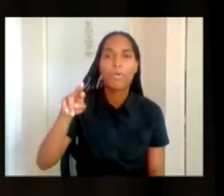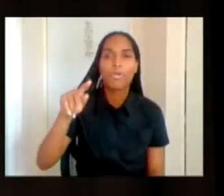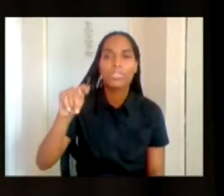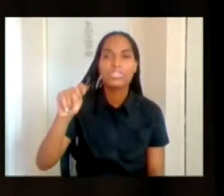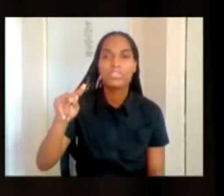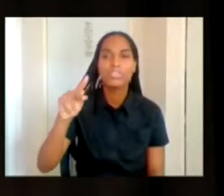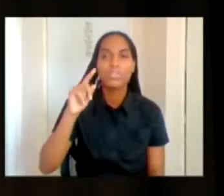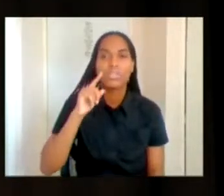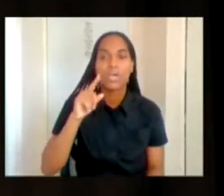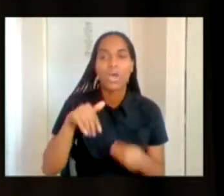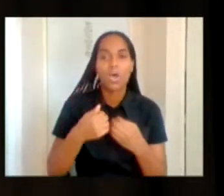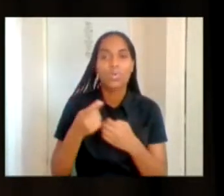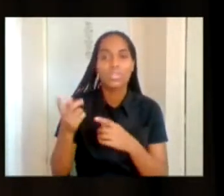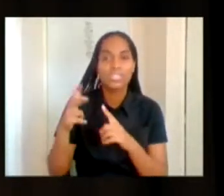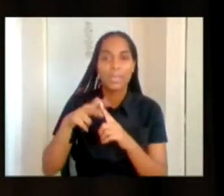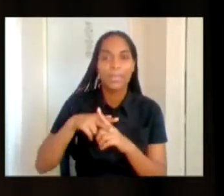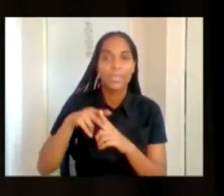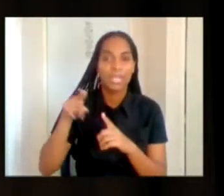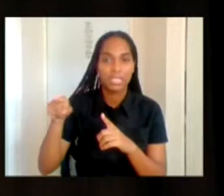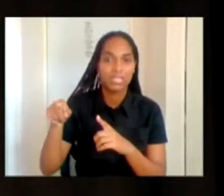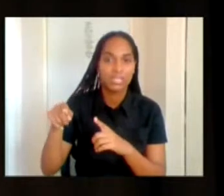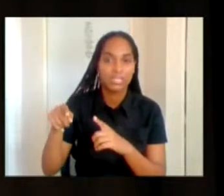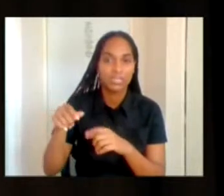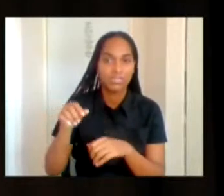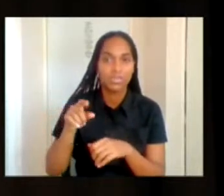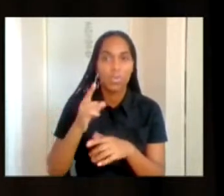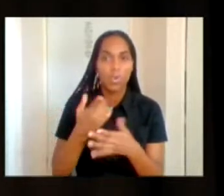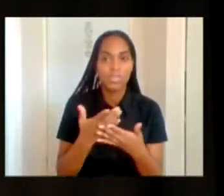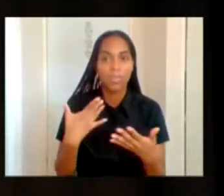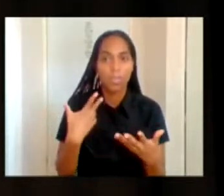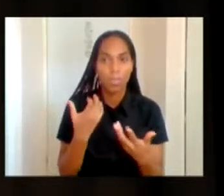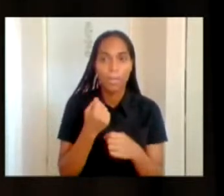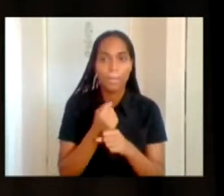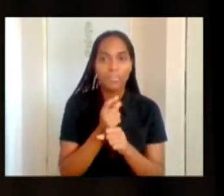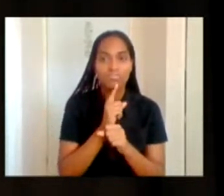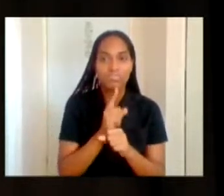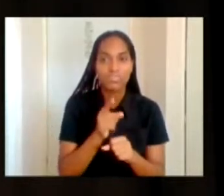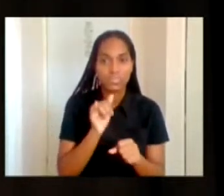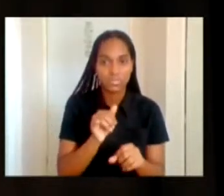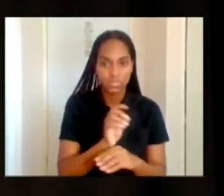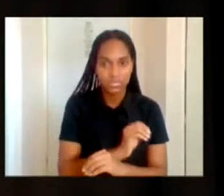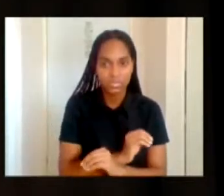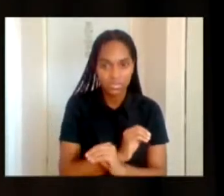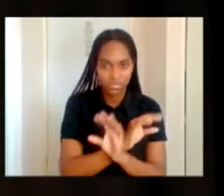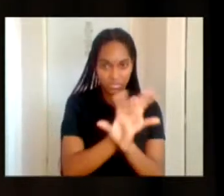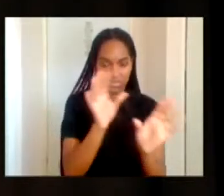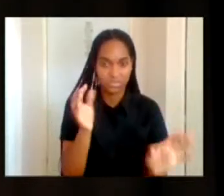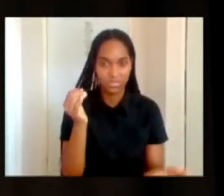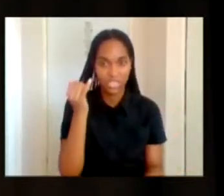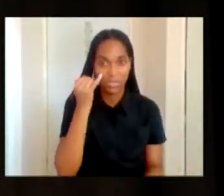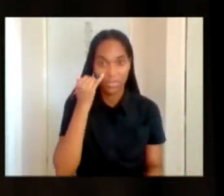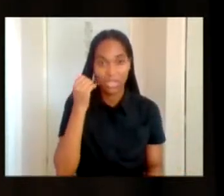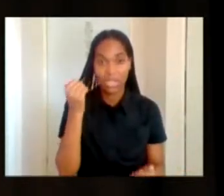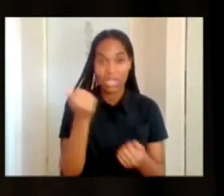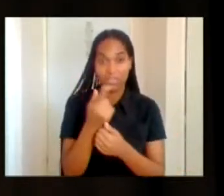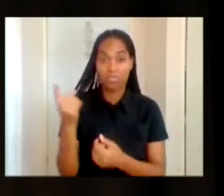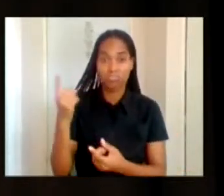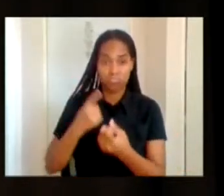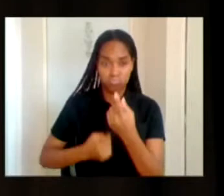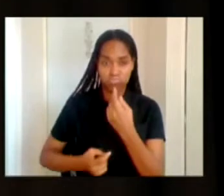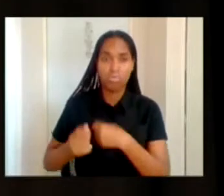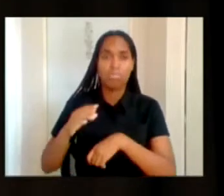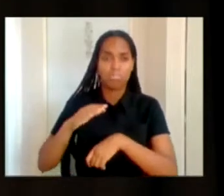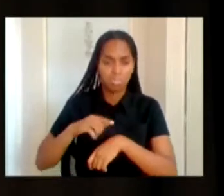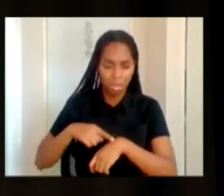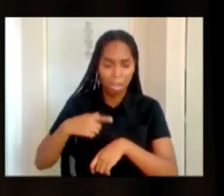being implemented in the field. One thing that I want to make sure is abundantly clear, because I get this question from time to time, which